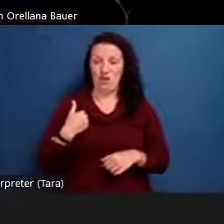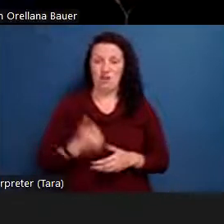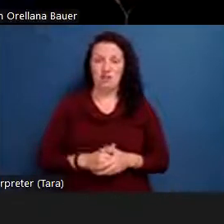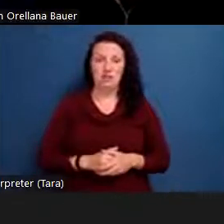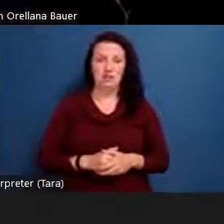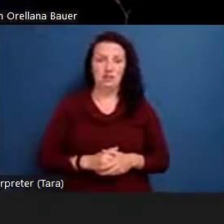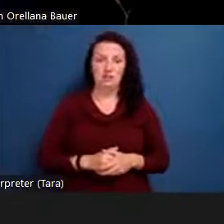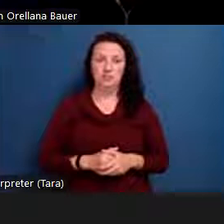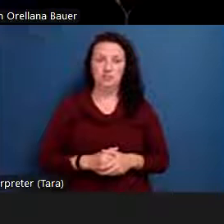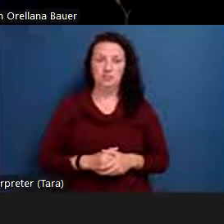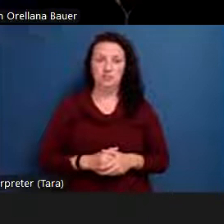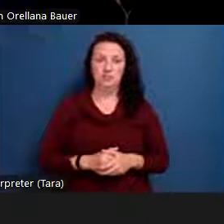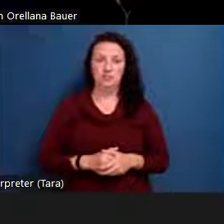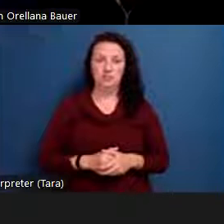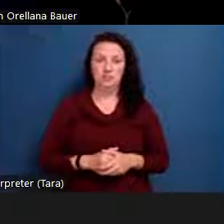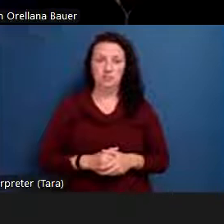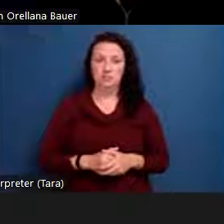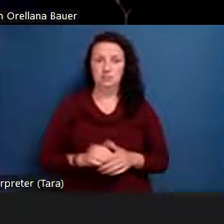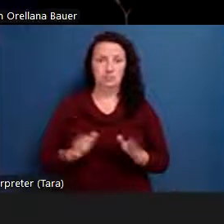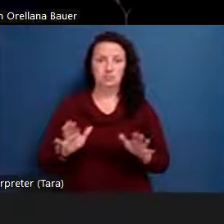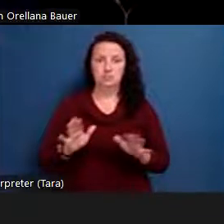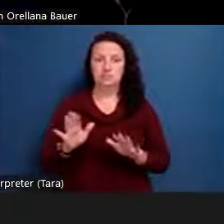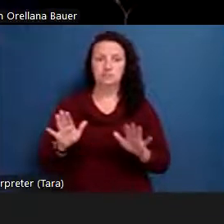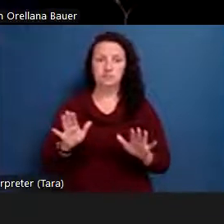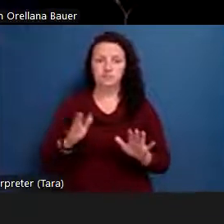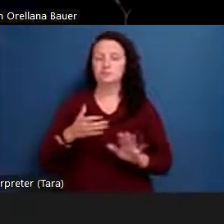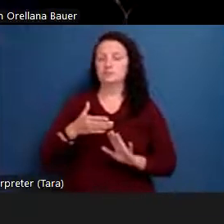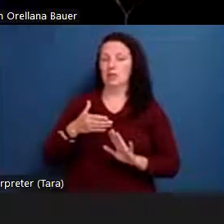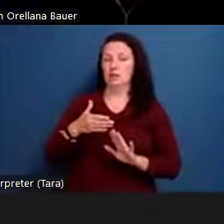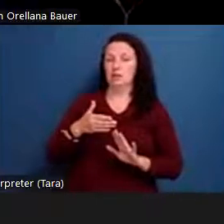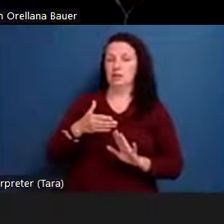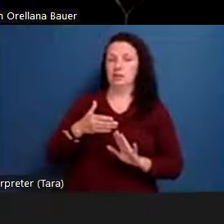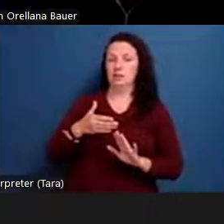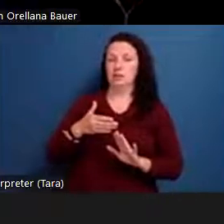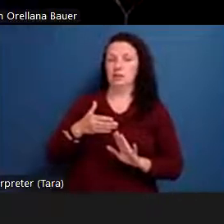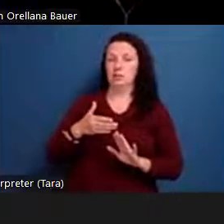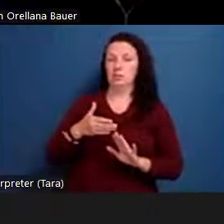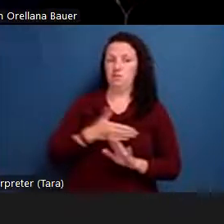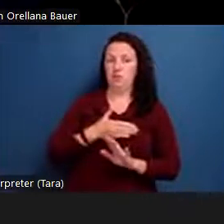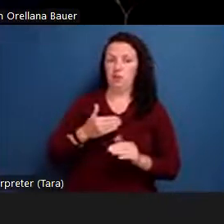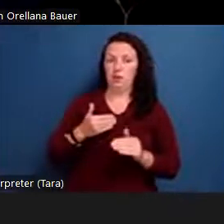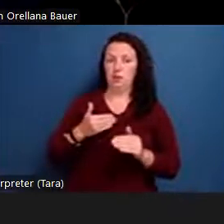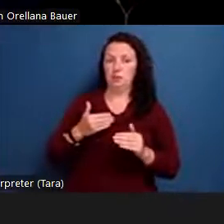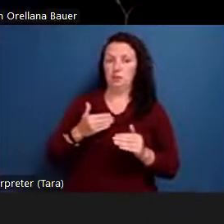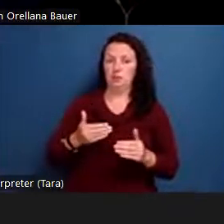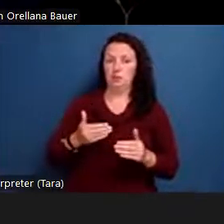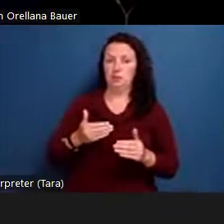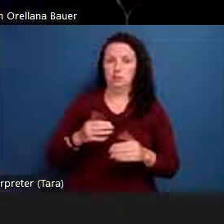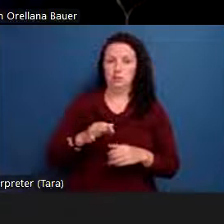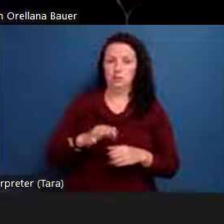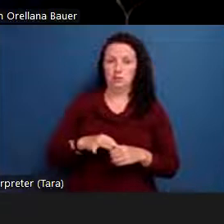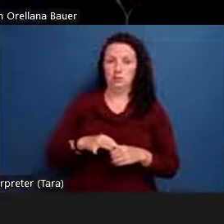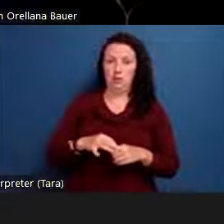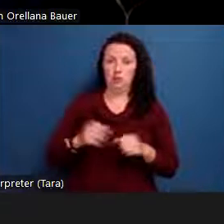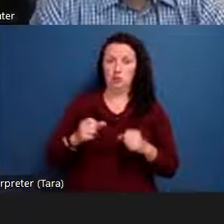Staff has mentioned. So, yeah, before we go to the, is there any strong opposition? Yeah, is there strong opposition